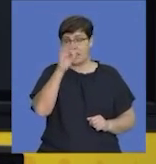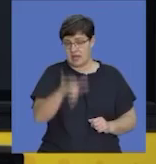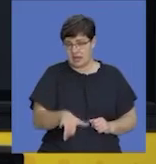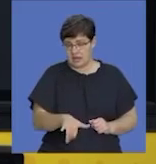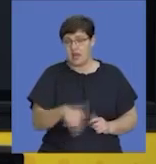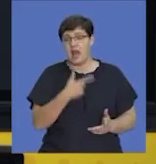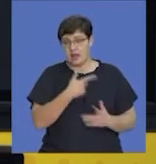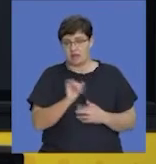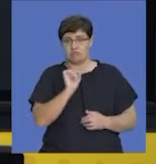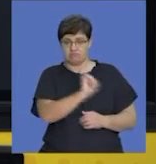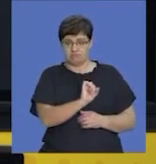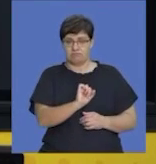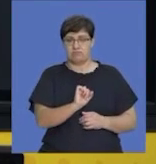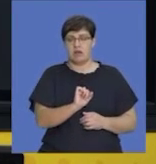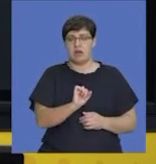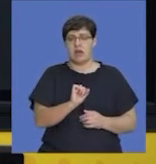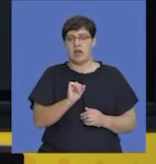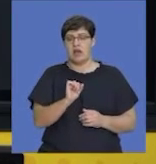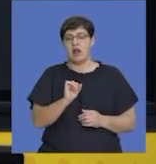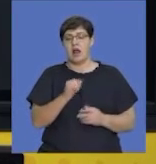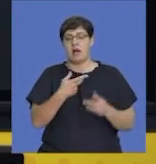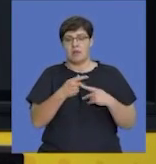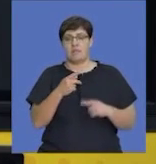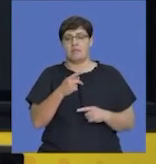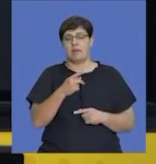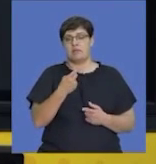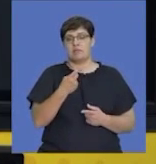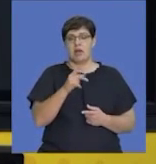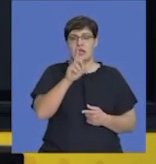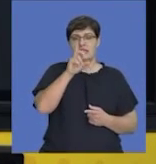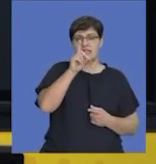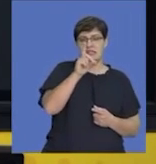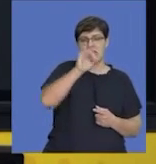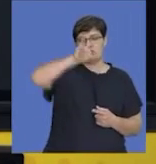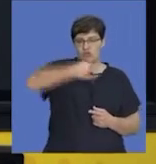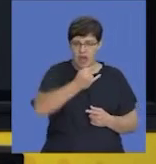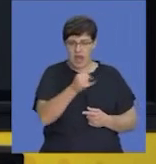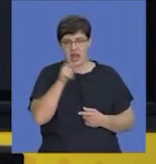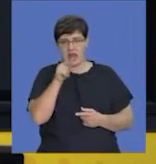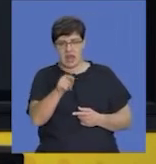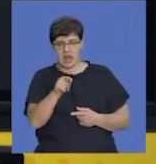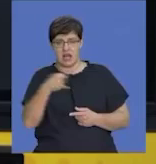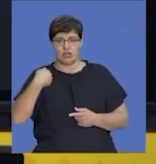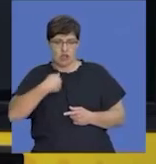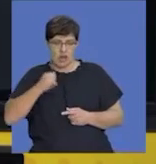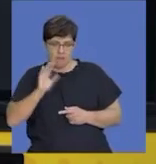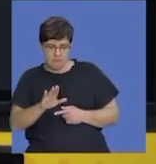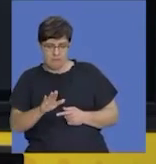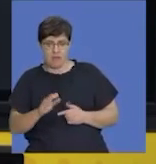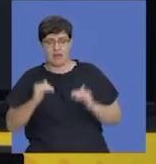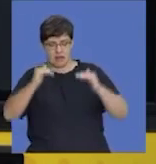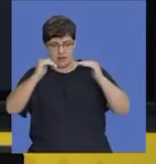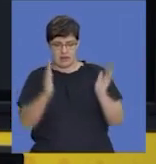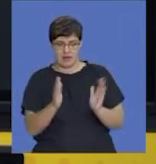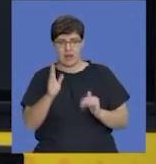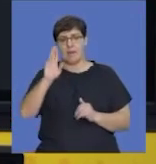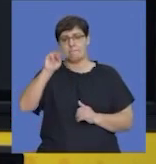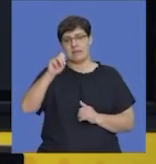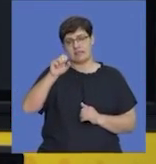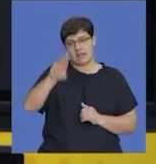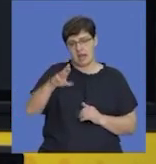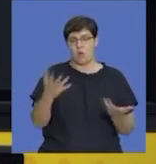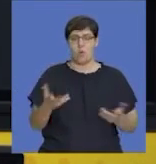initial, full stop, your surname, and in brackets you would include Mr. or Miss or